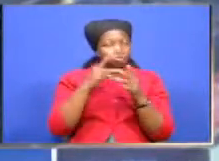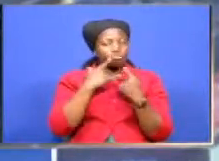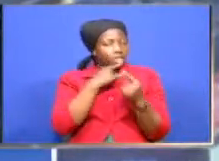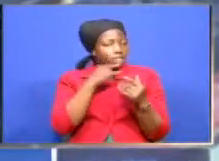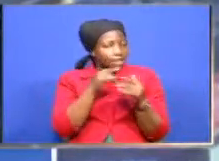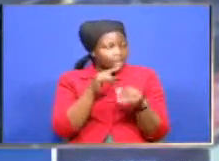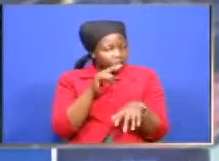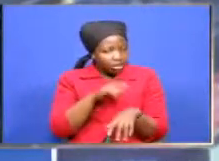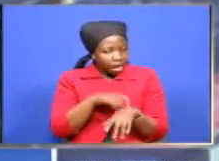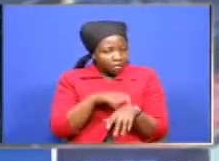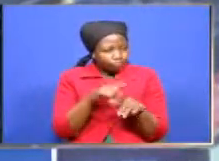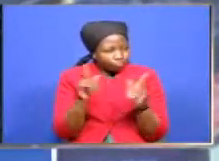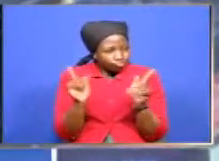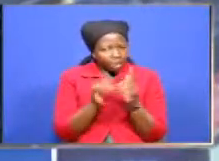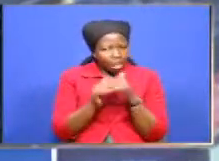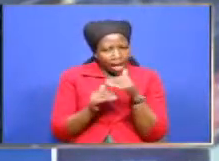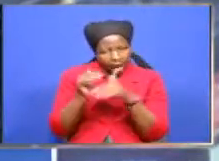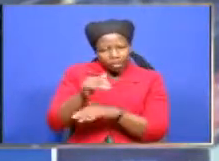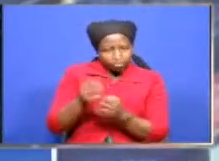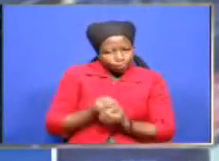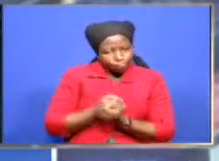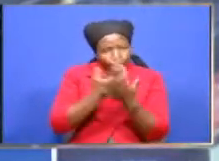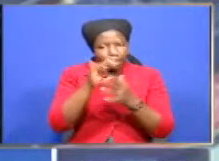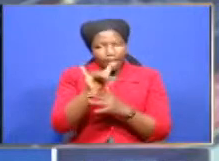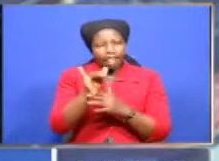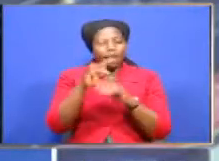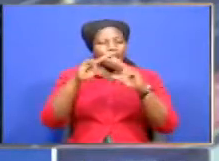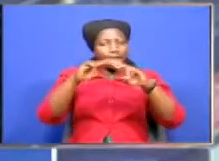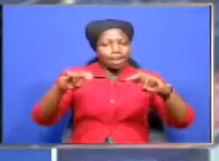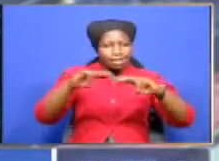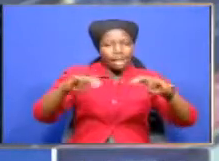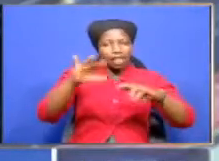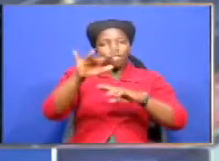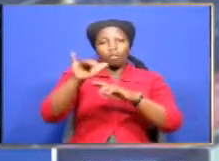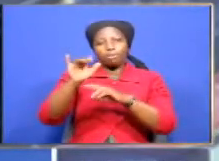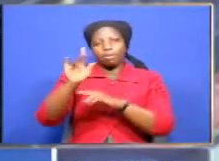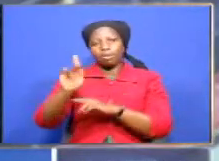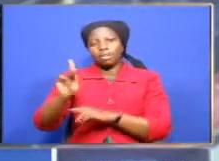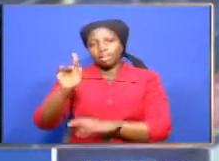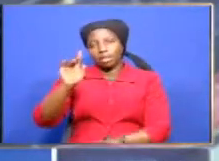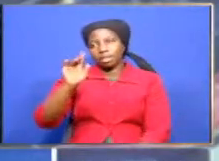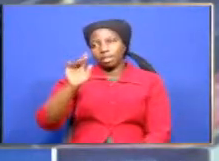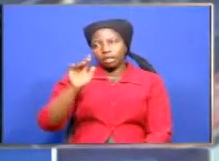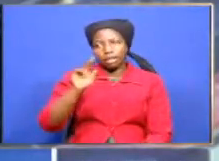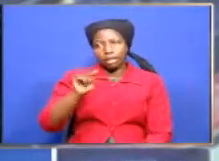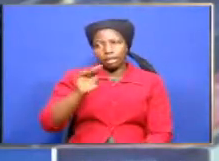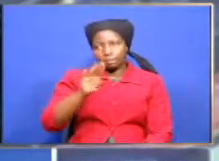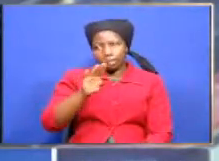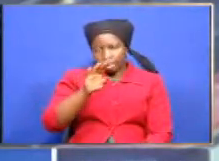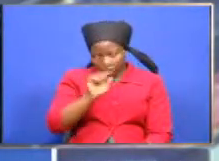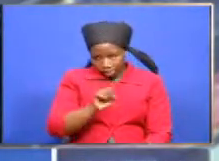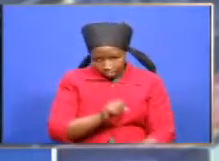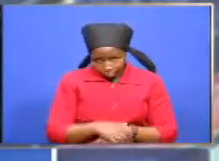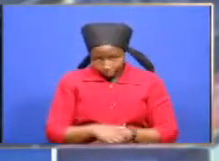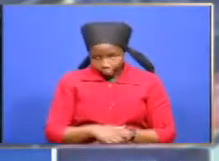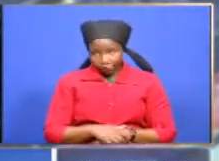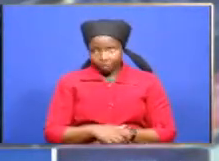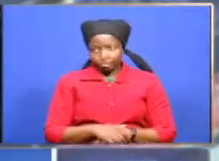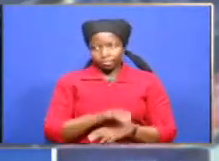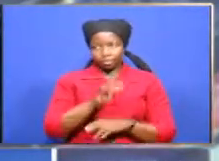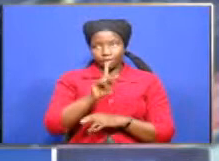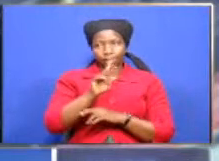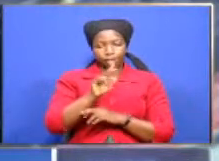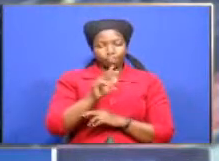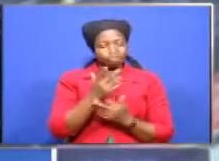release of that survey by the Kenya National Bureau of Statistics that is just looking at the socioeconomic